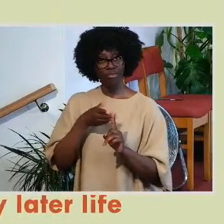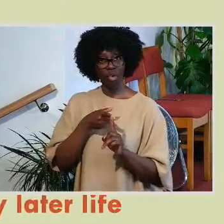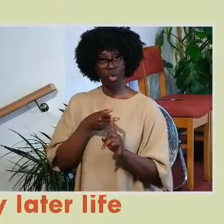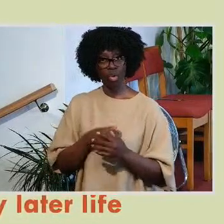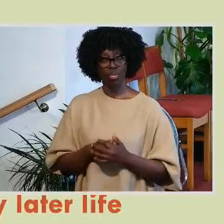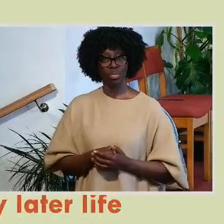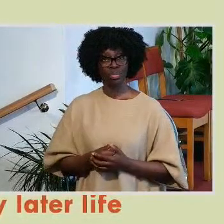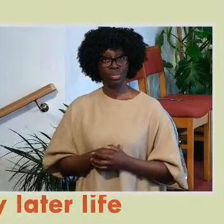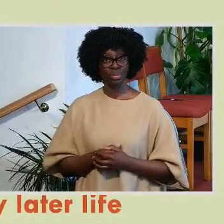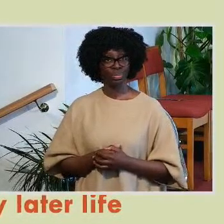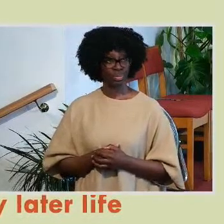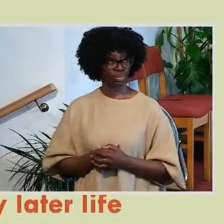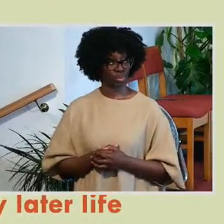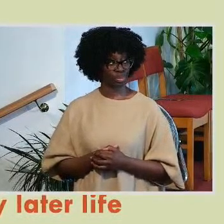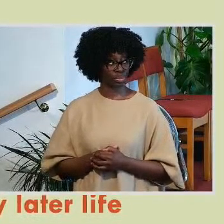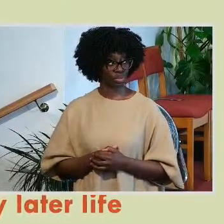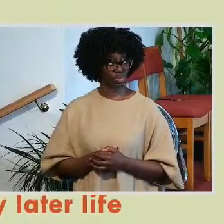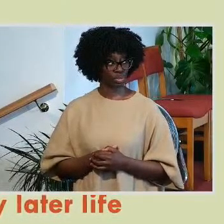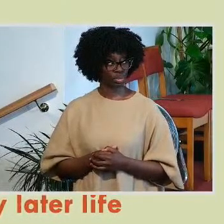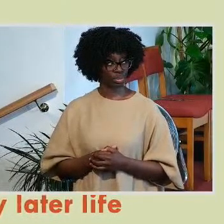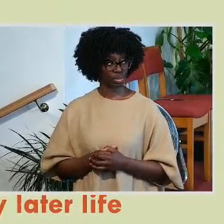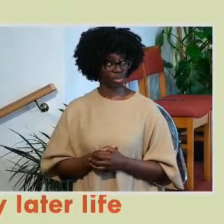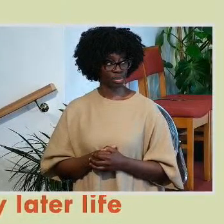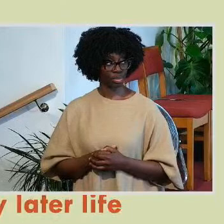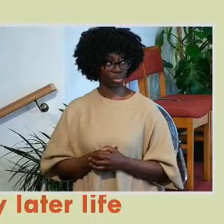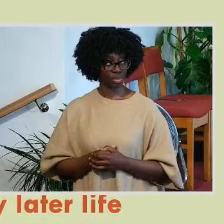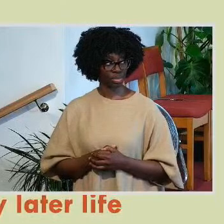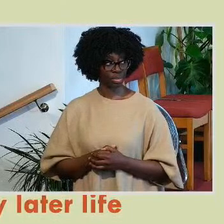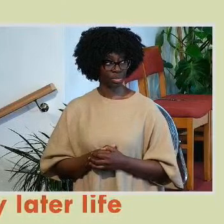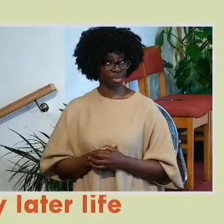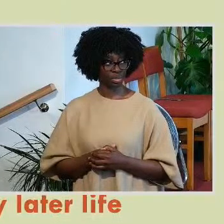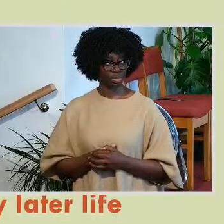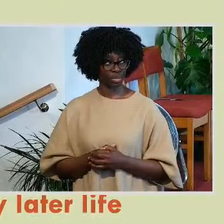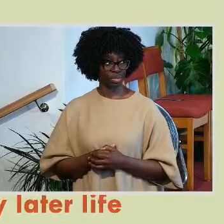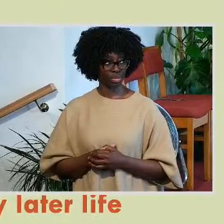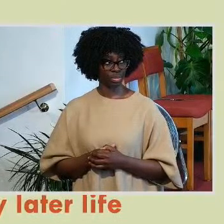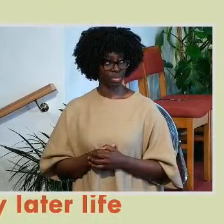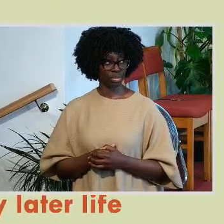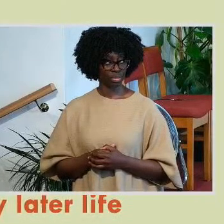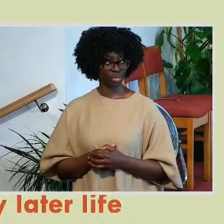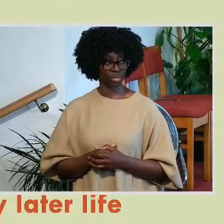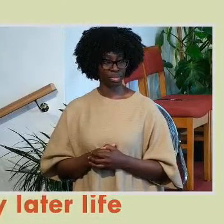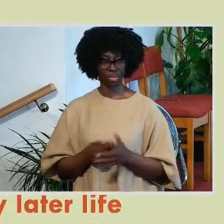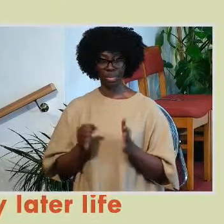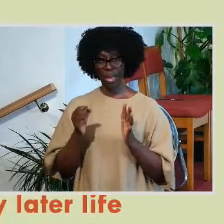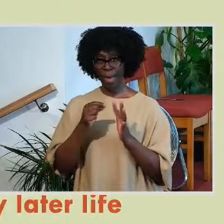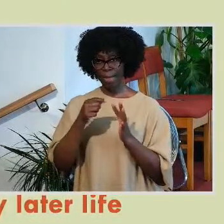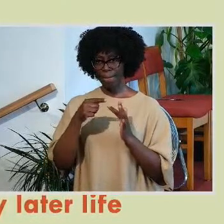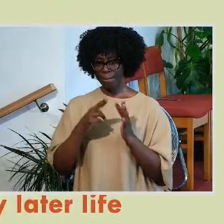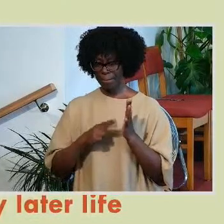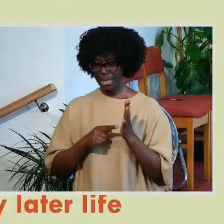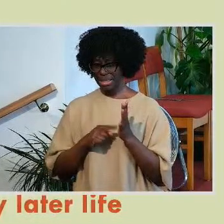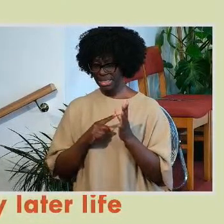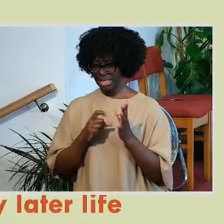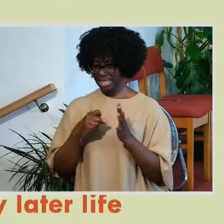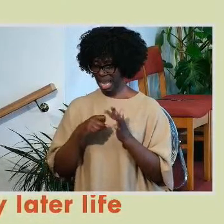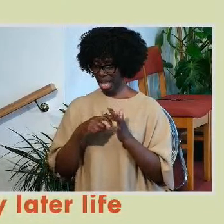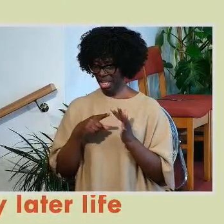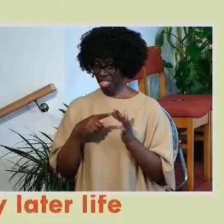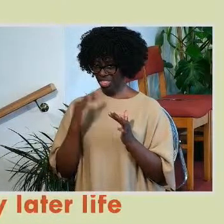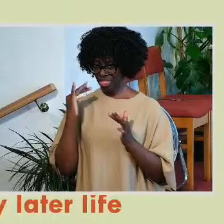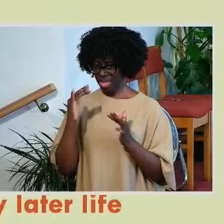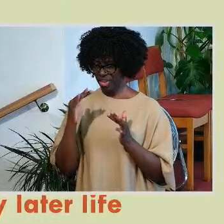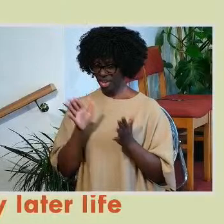and the other thing is there's a theory that's called the PINTAC theory. So if somebody's sitting